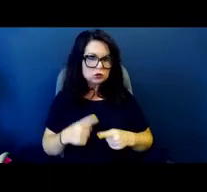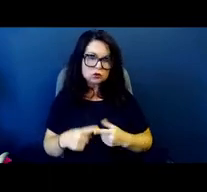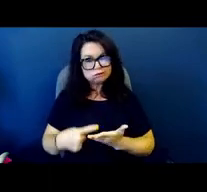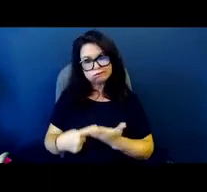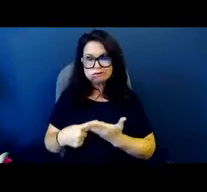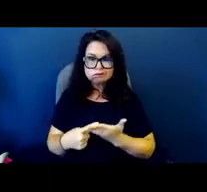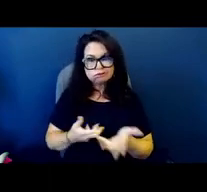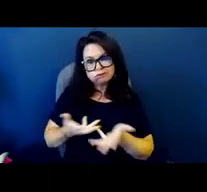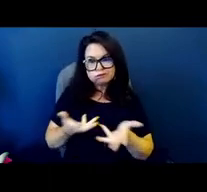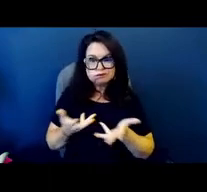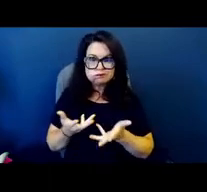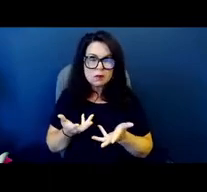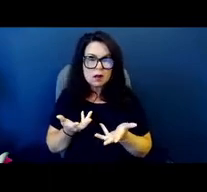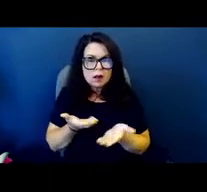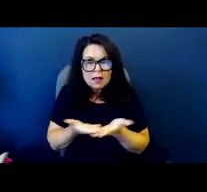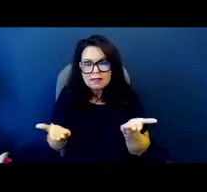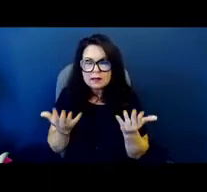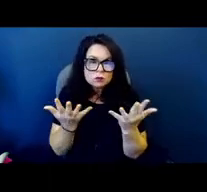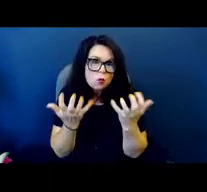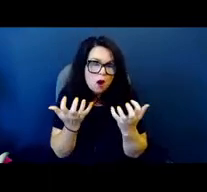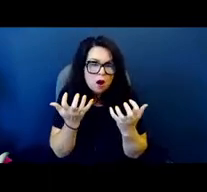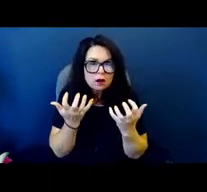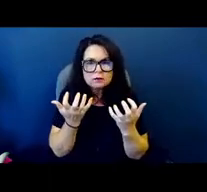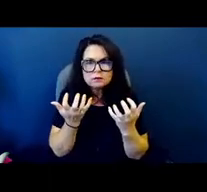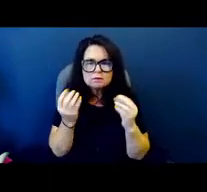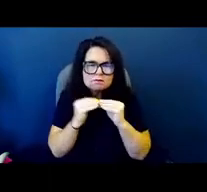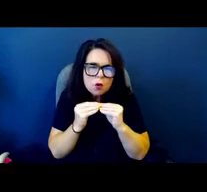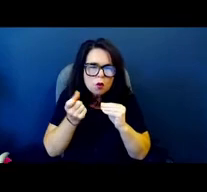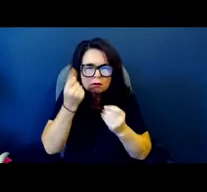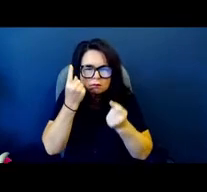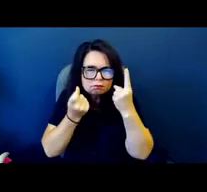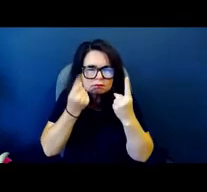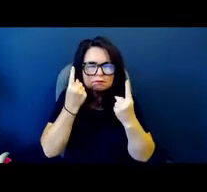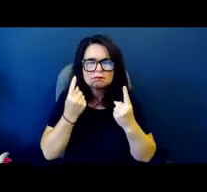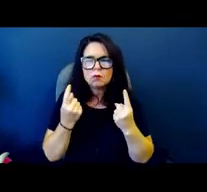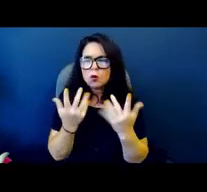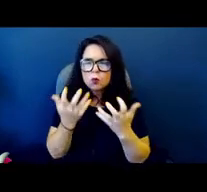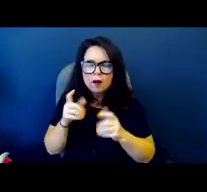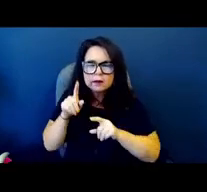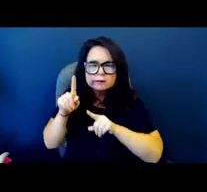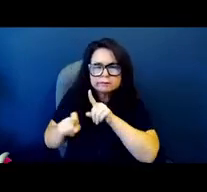to understand better, anything they want him to address during his